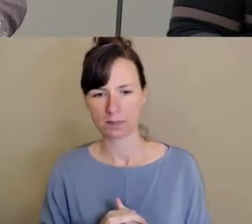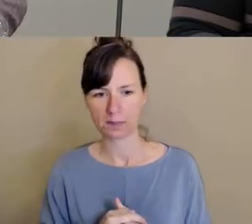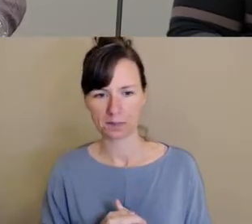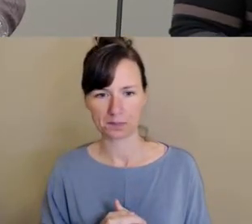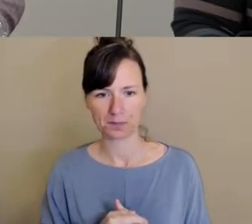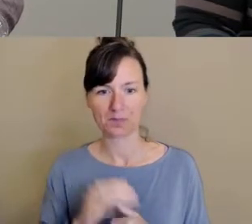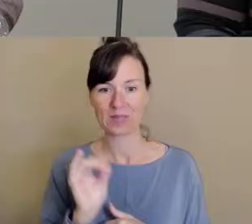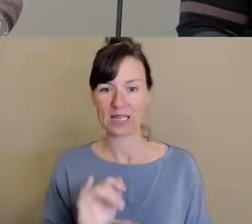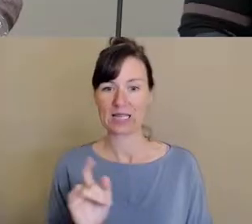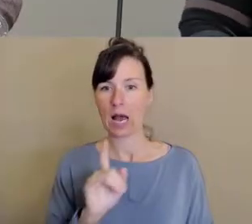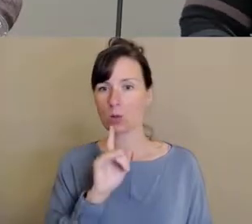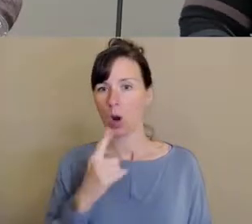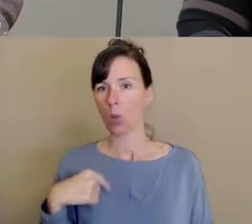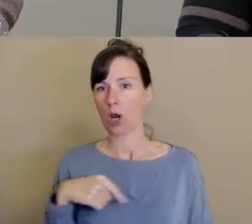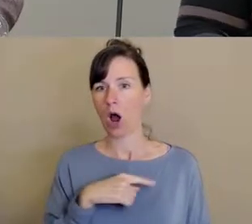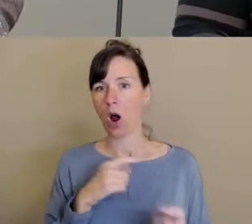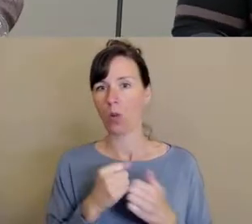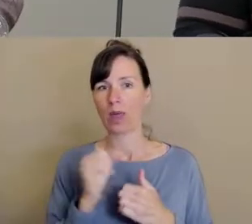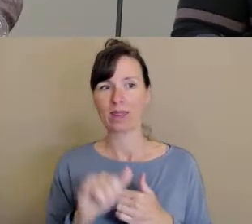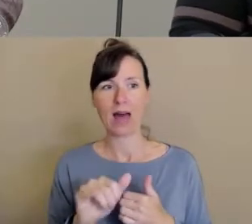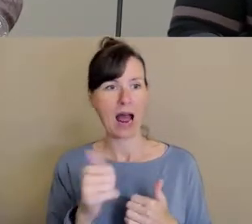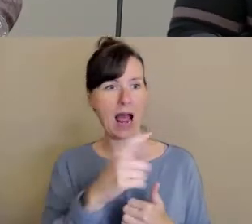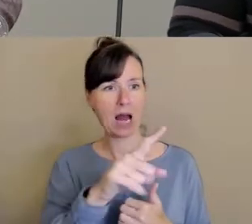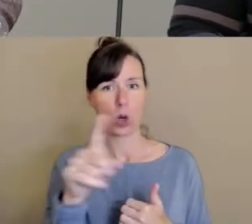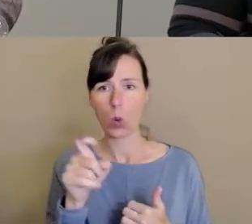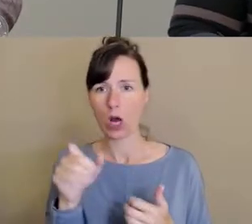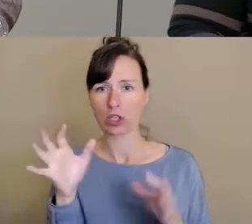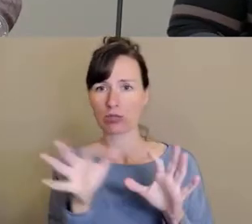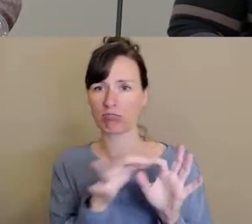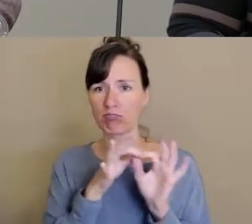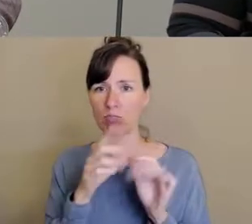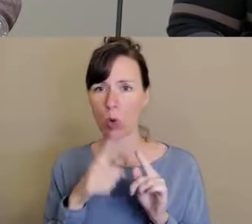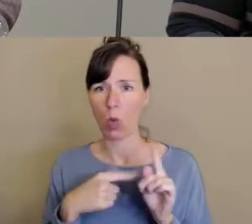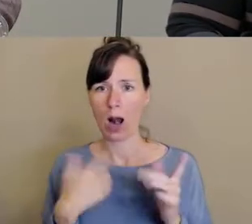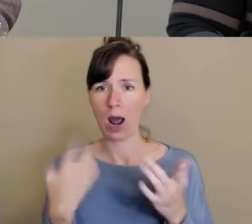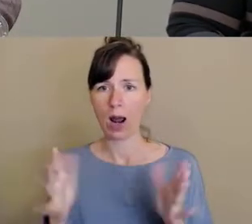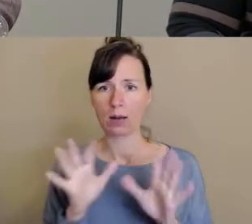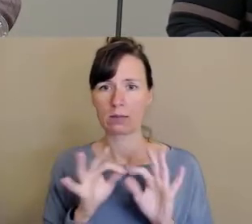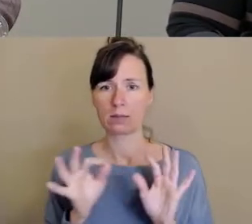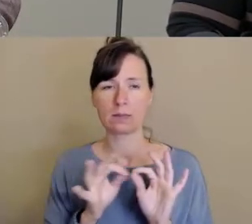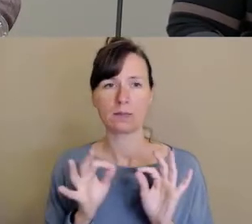Any questions as it relates to anything that I've said thus far?